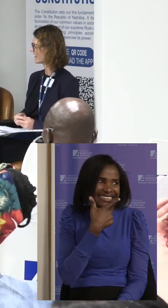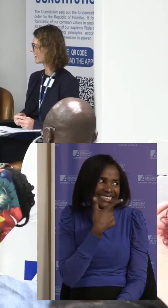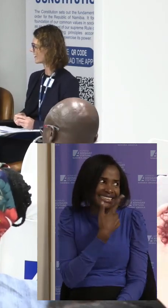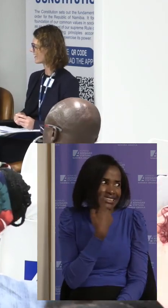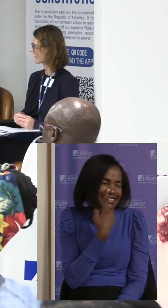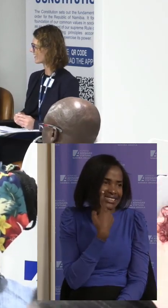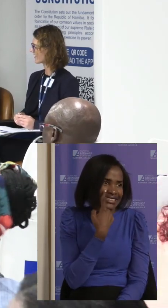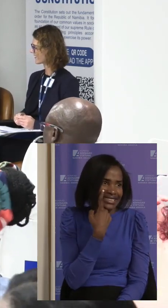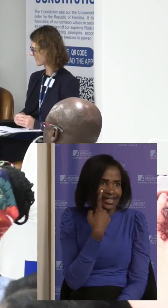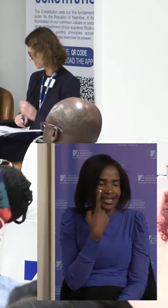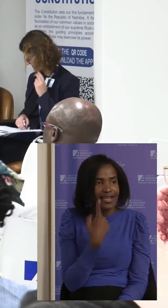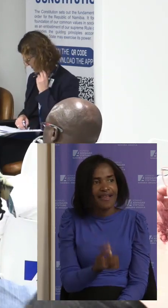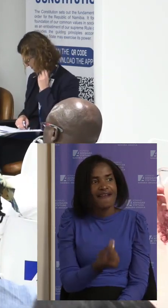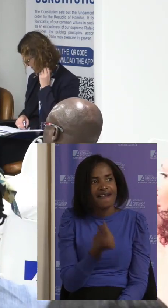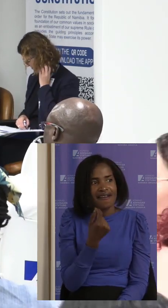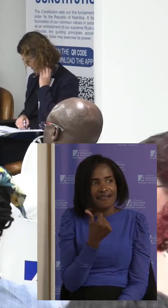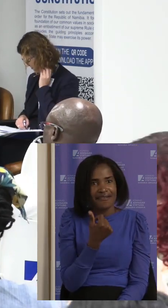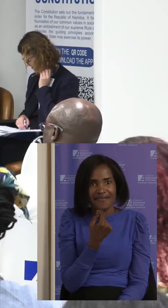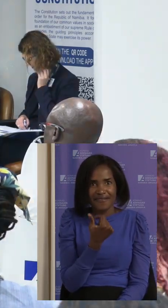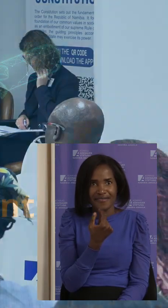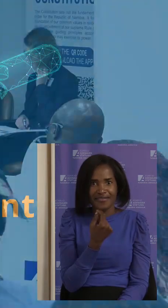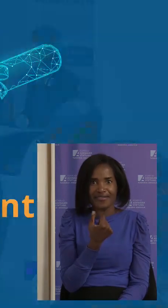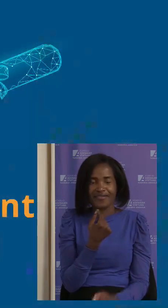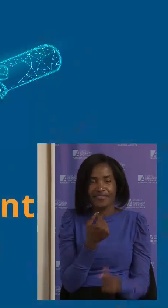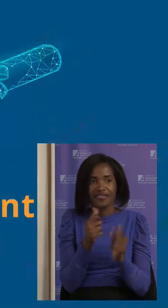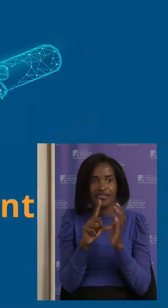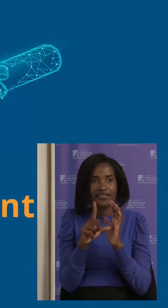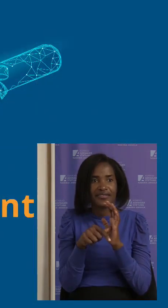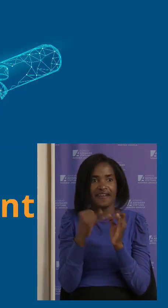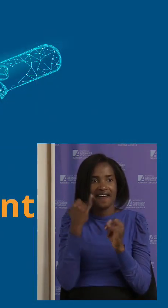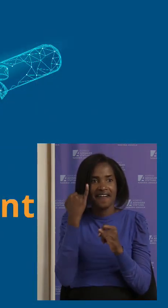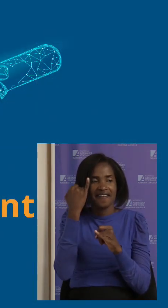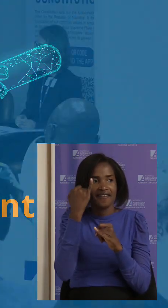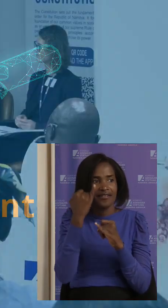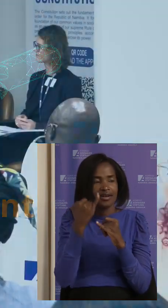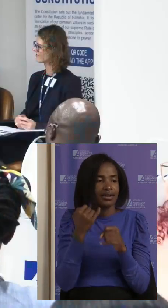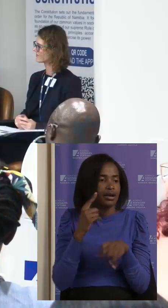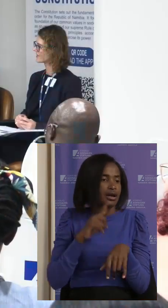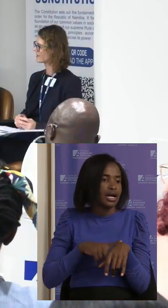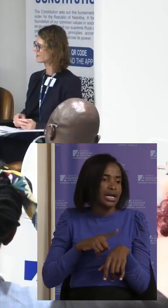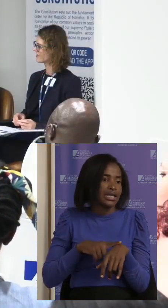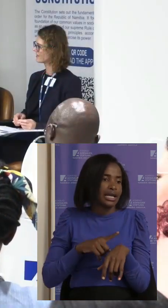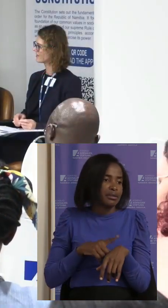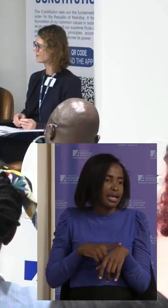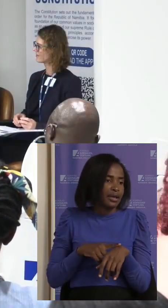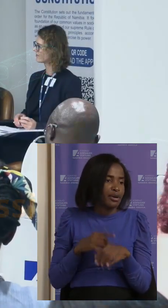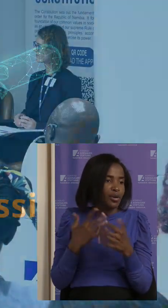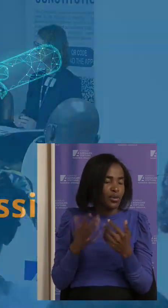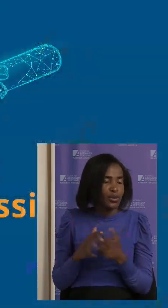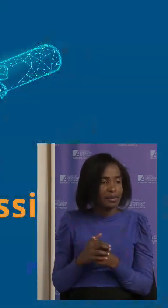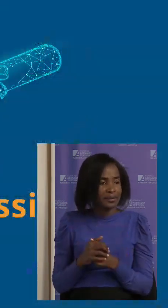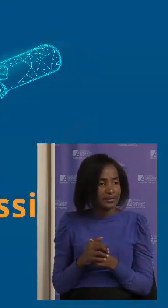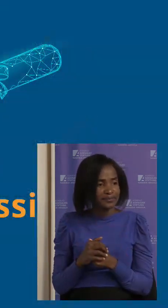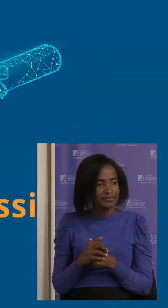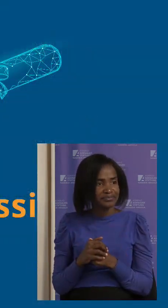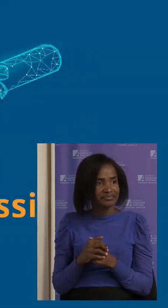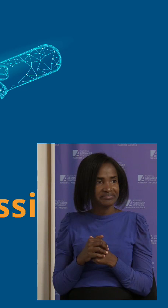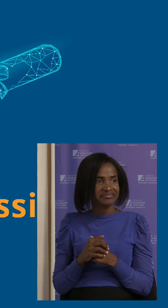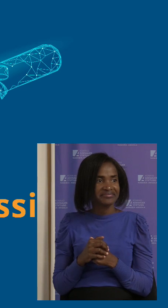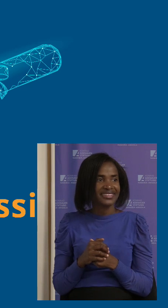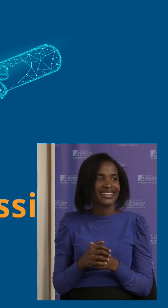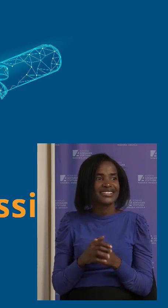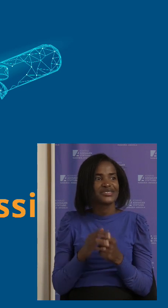Okay, let me, for a few minutes, maybe open up the floor for your final contributions because we have got to come towards the conclusion. What I will